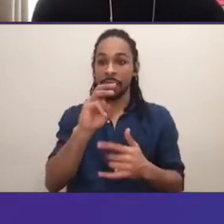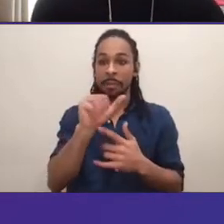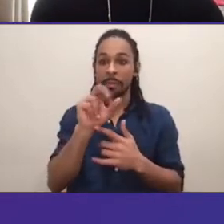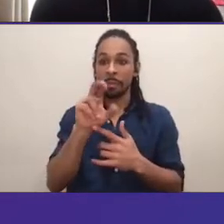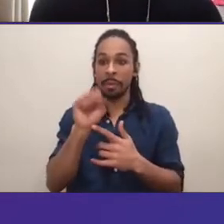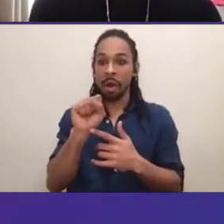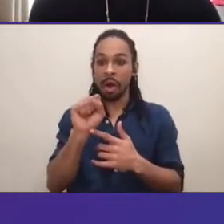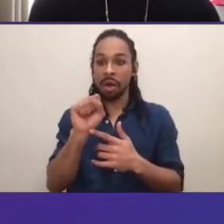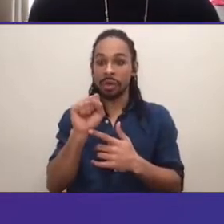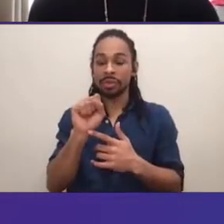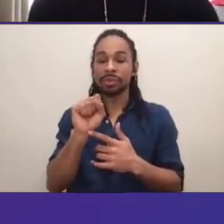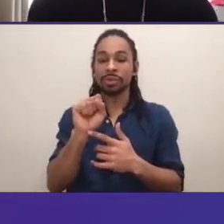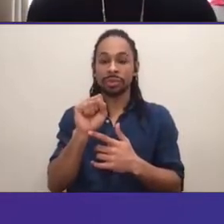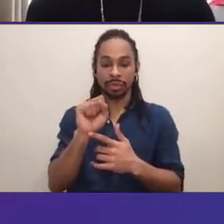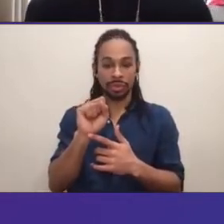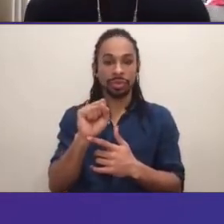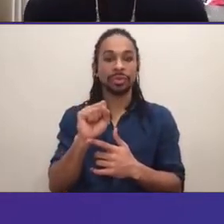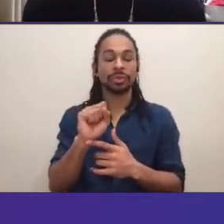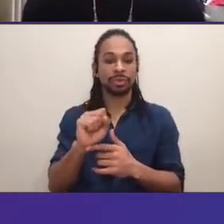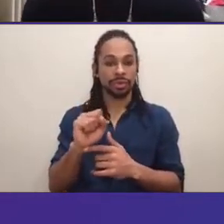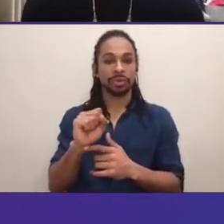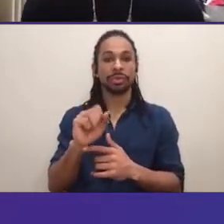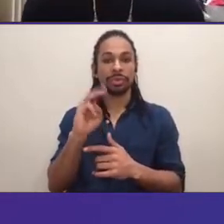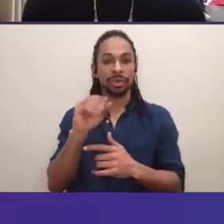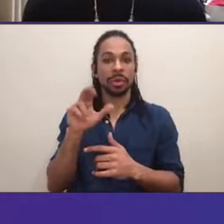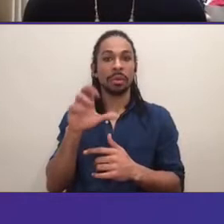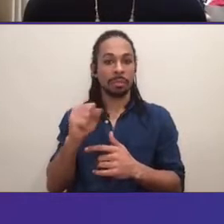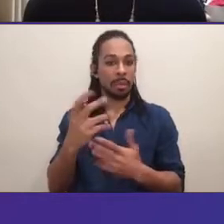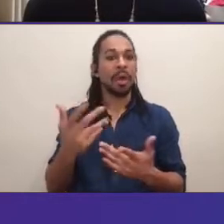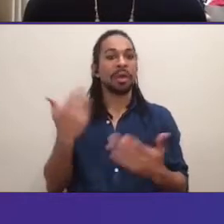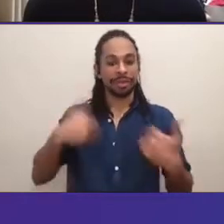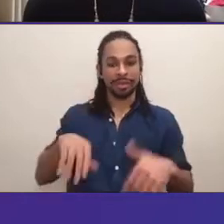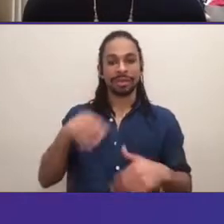Yes. Hi, I'm Marz, pronouns she, her.